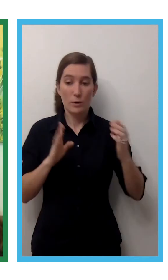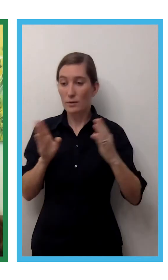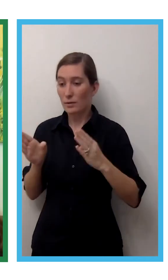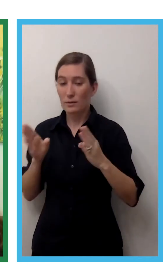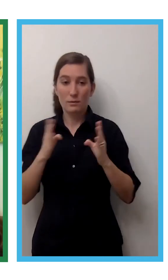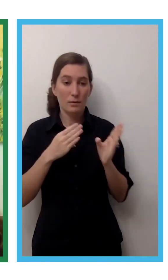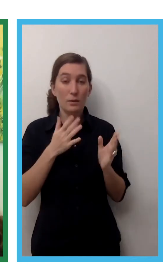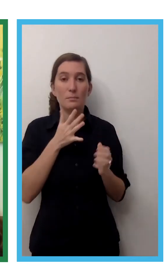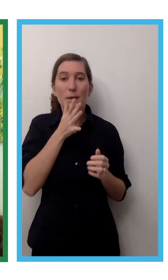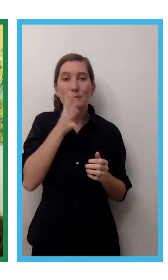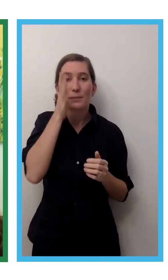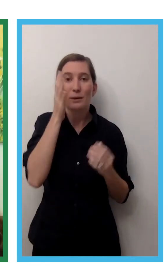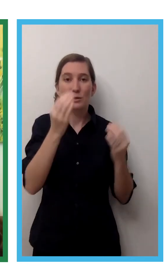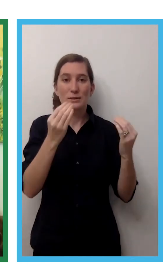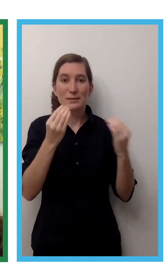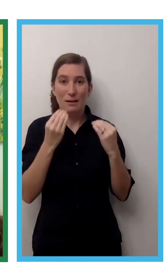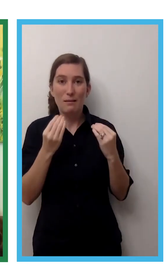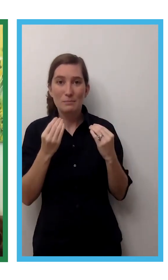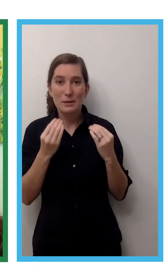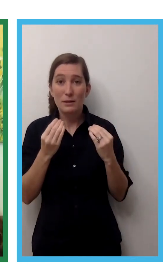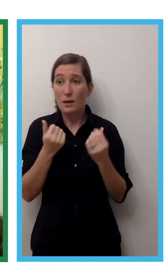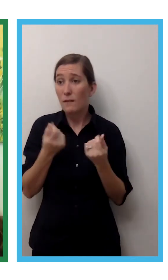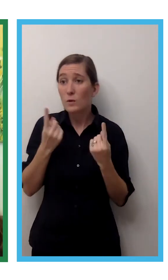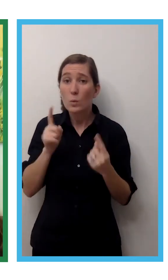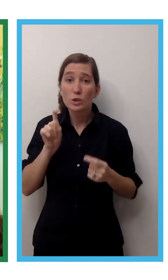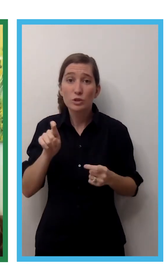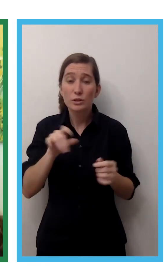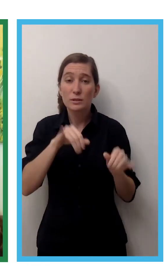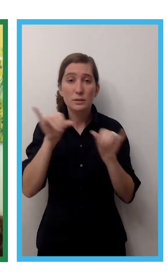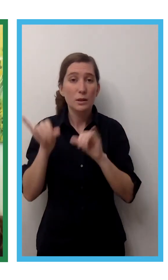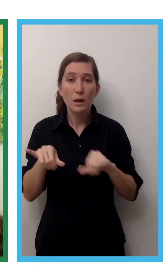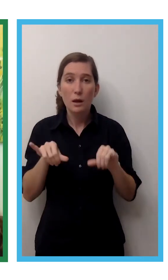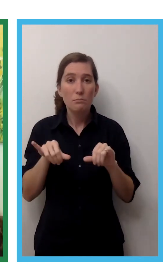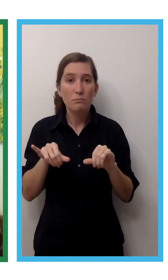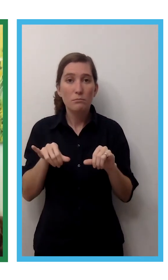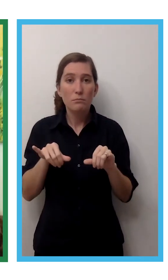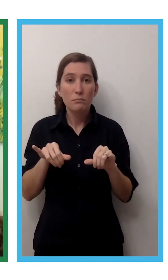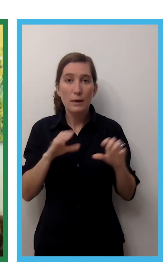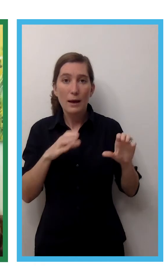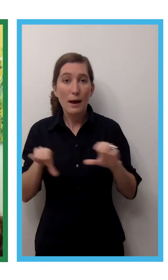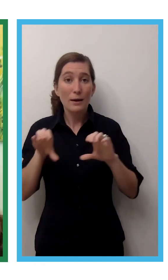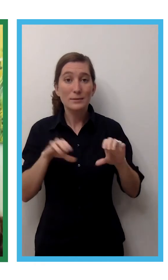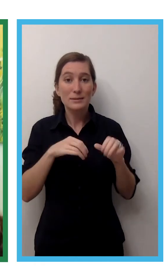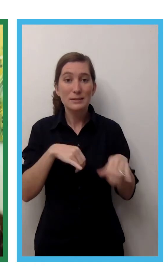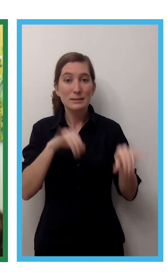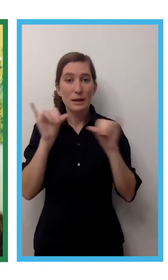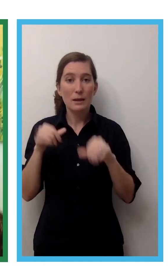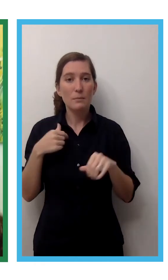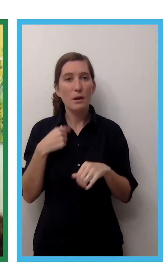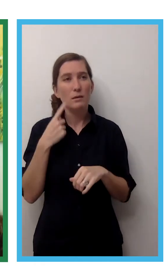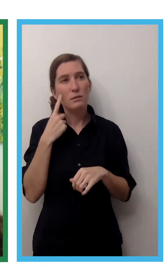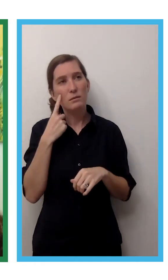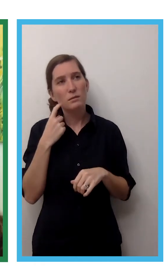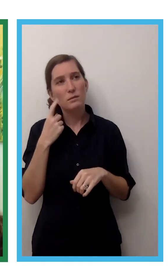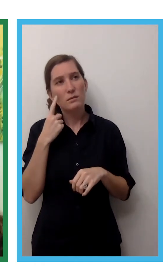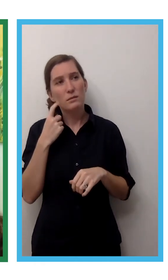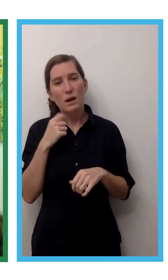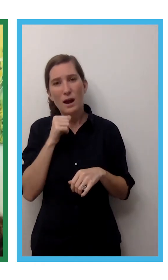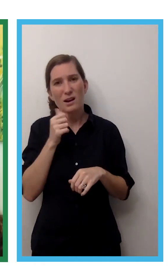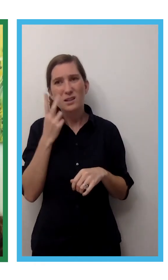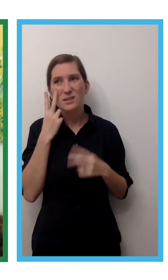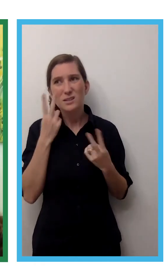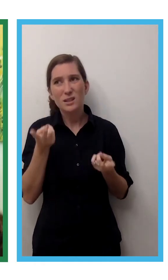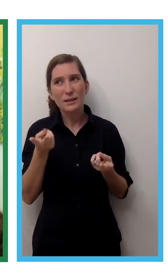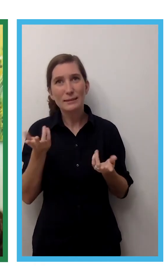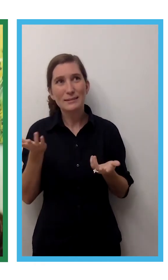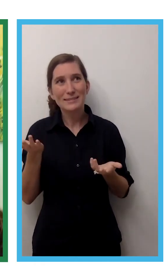same. And I, you know, I would question that when I didn't see it. And I questioned it a lot more in the